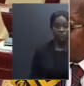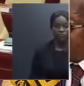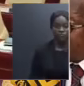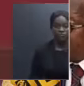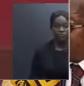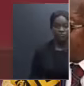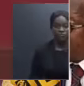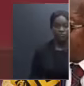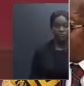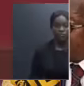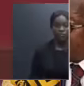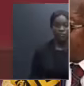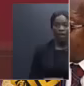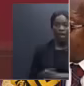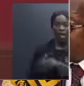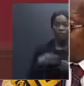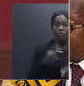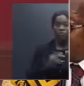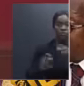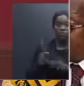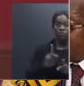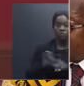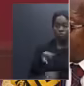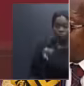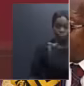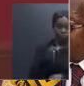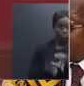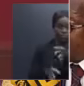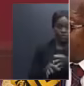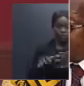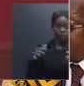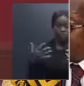of their replacements in accordance with Article